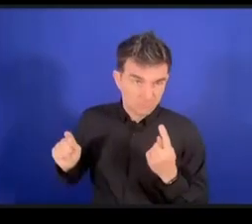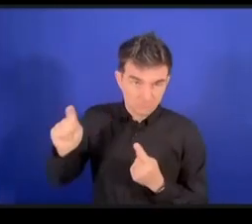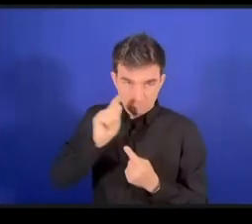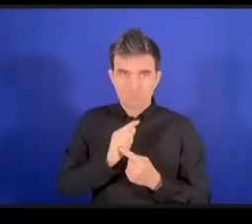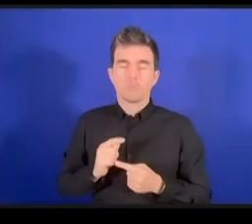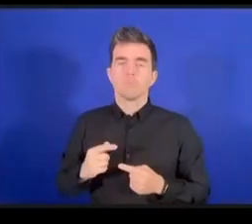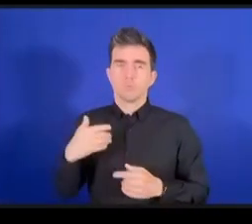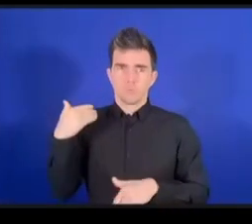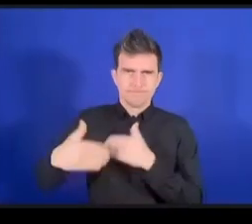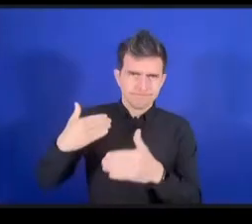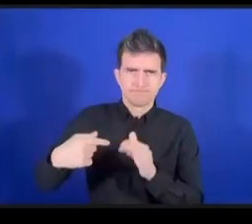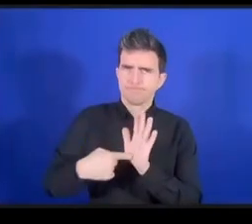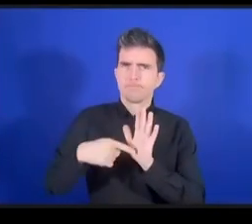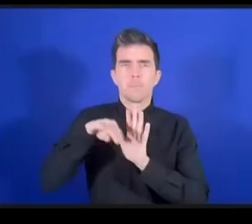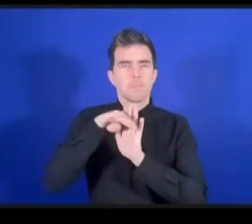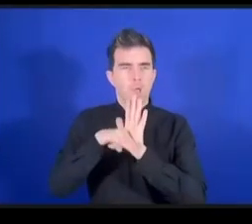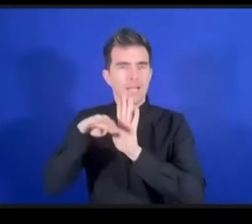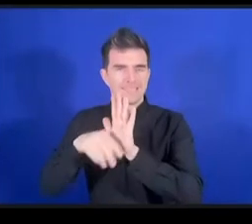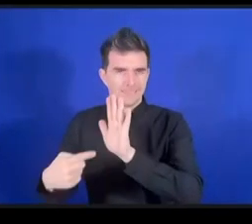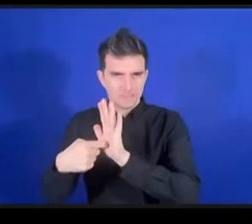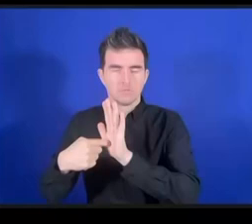educational resources. So if there are,